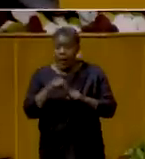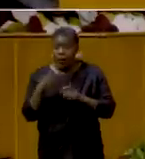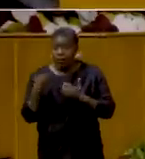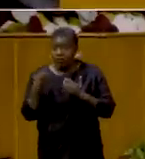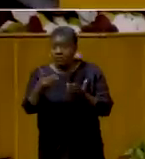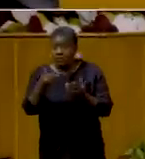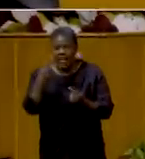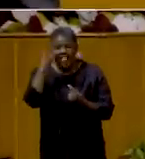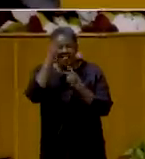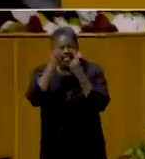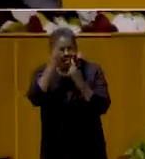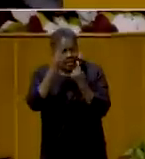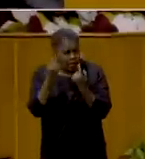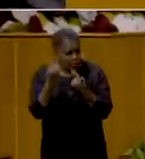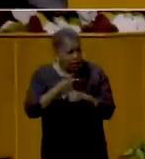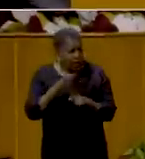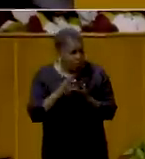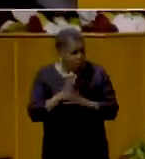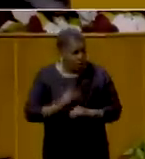thinking minds?